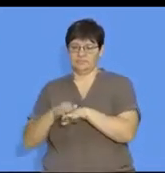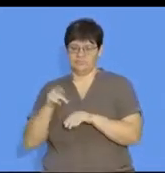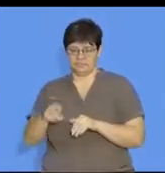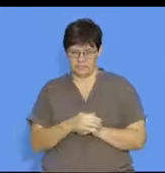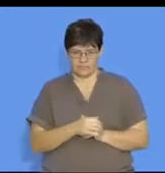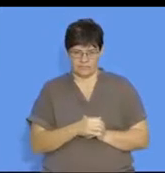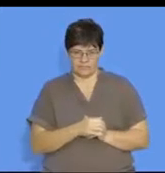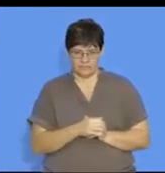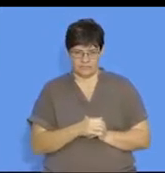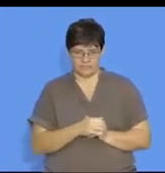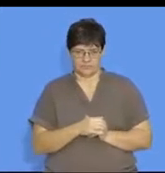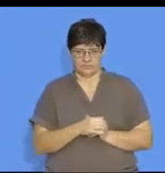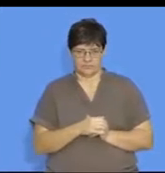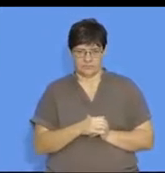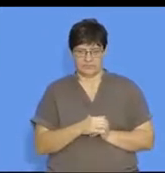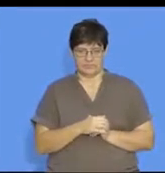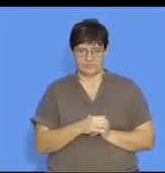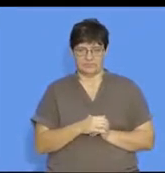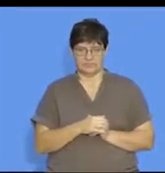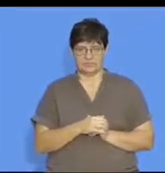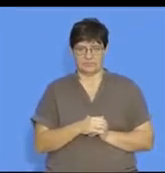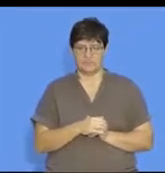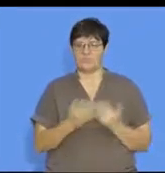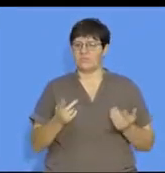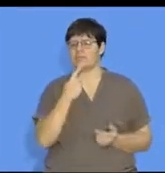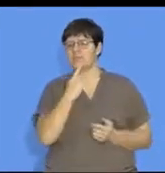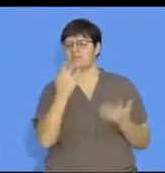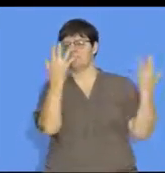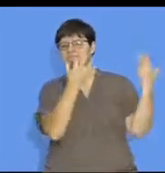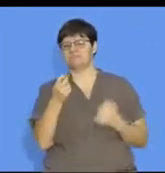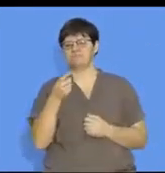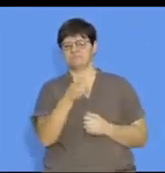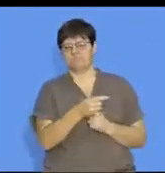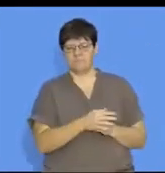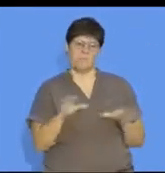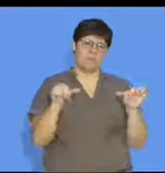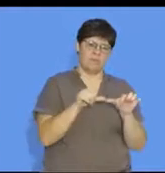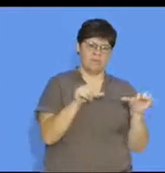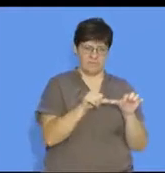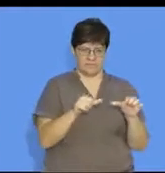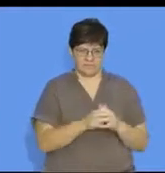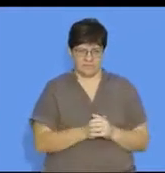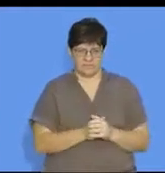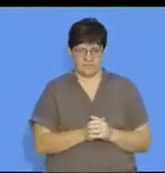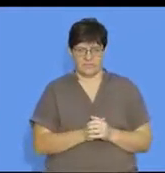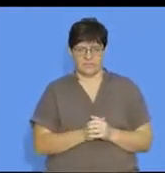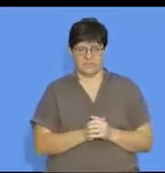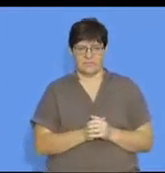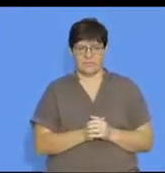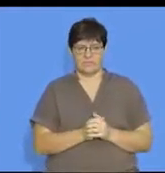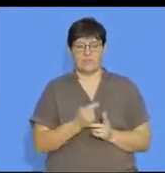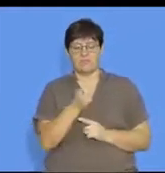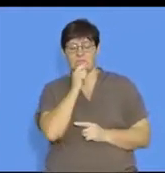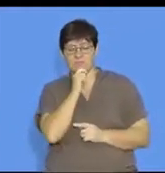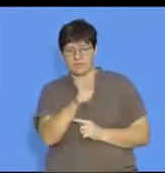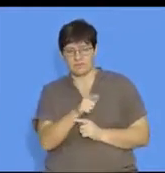Okay, take note of that. Okay, and then we are saying, how can we calculate or measure? Okay, if we